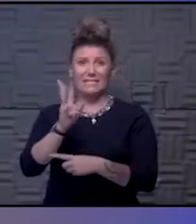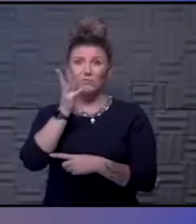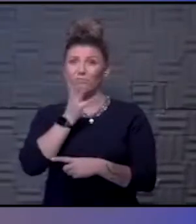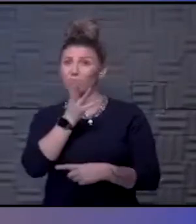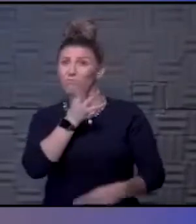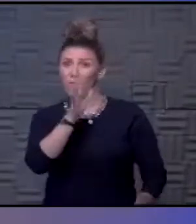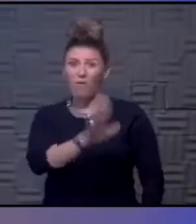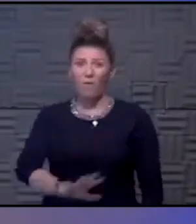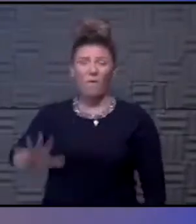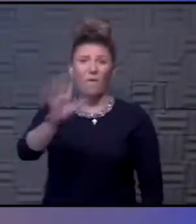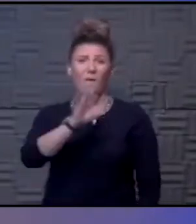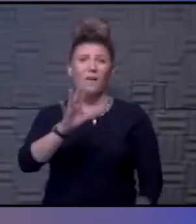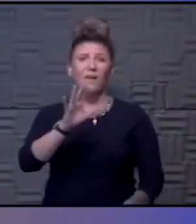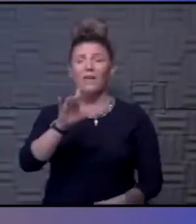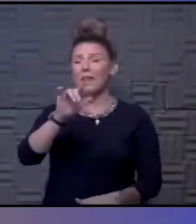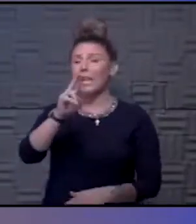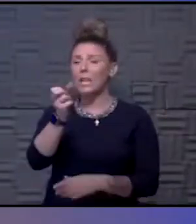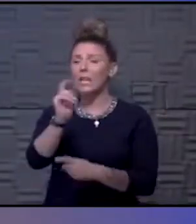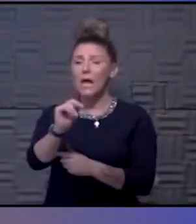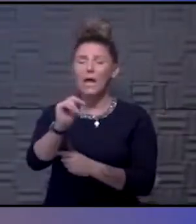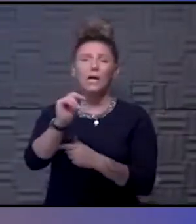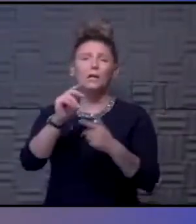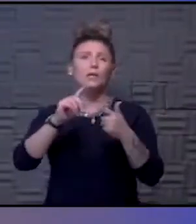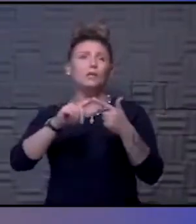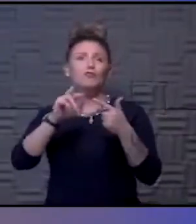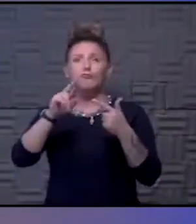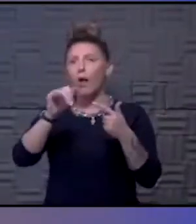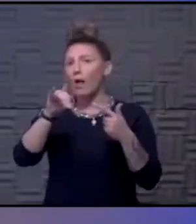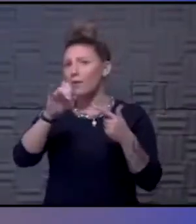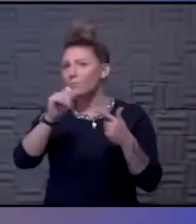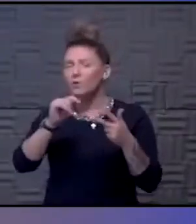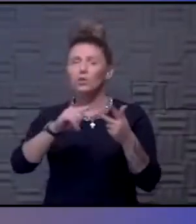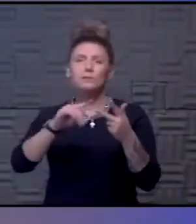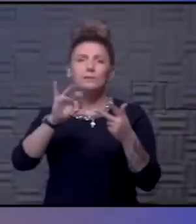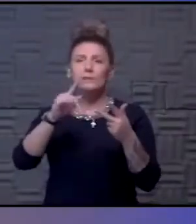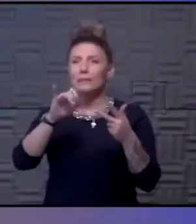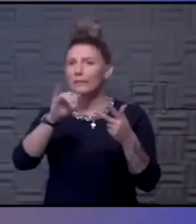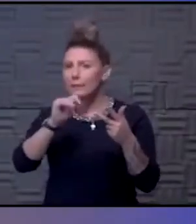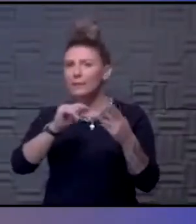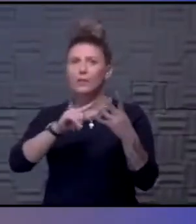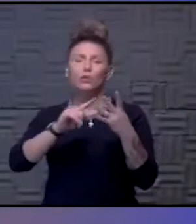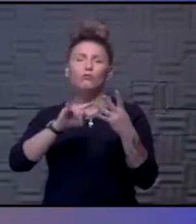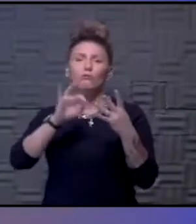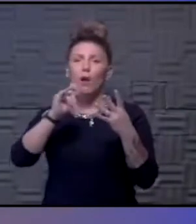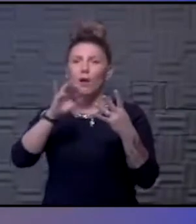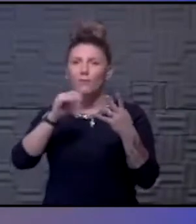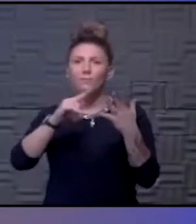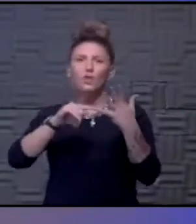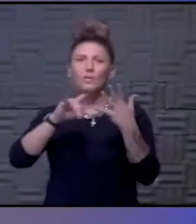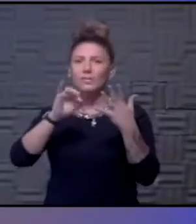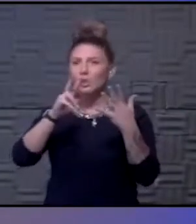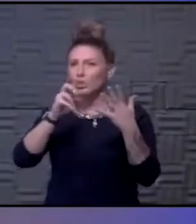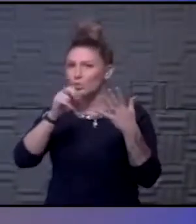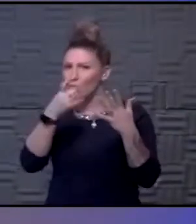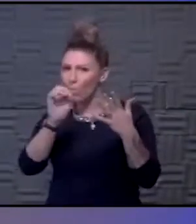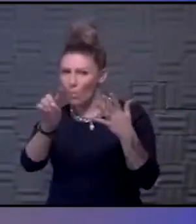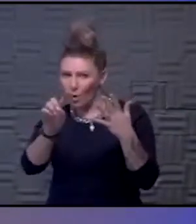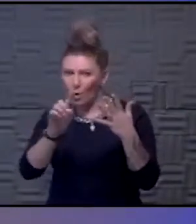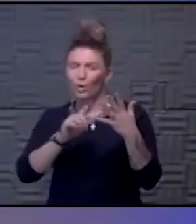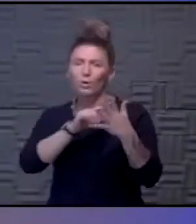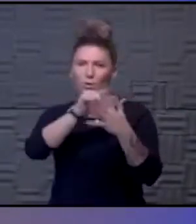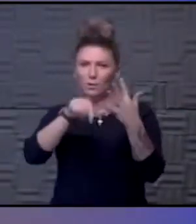interested. We're talking about Lyon, Crawford, Saline, Riley, Finney, and Seward. And as I've talked about some of those, you know about